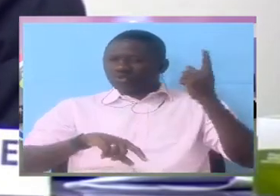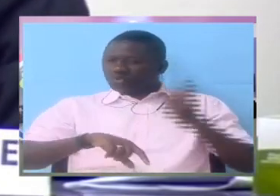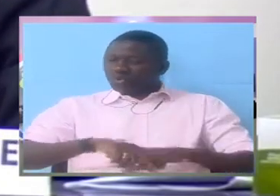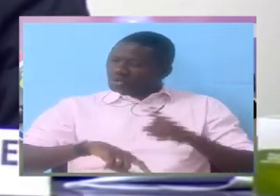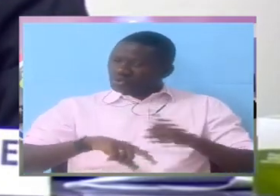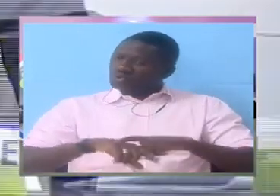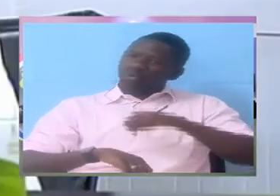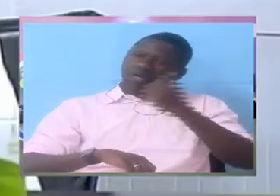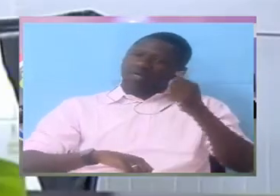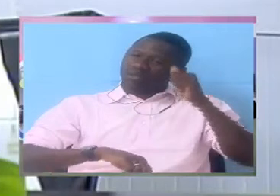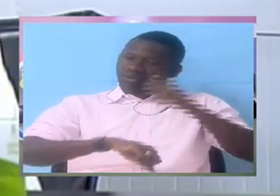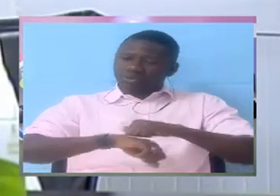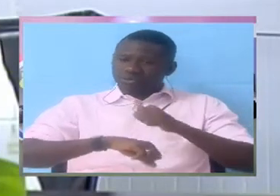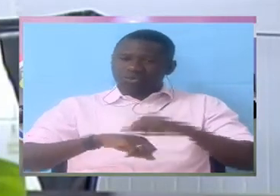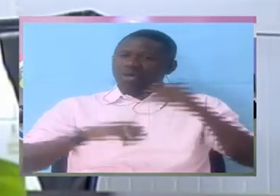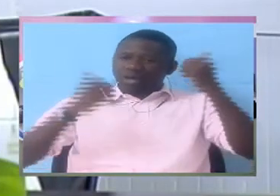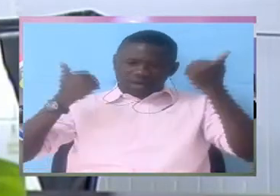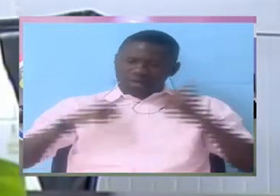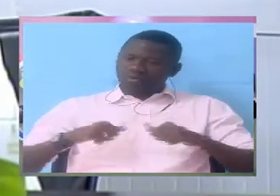happen?